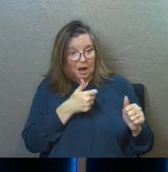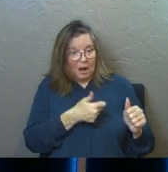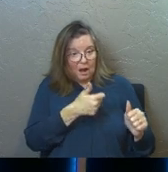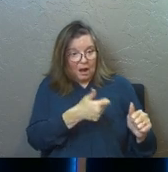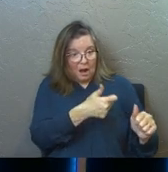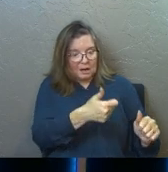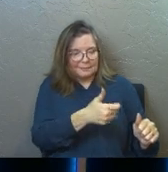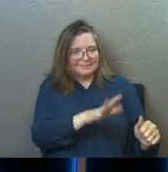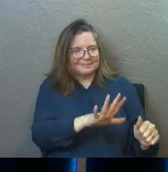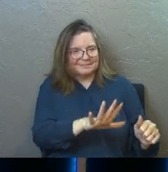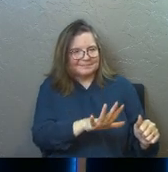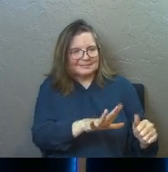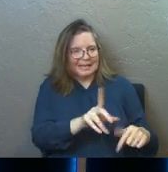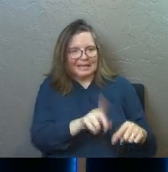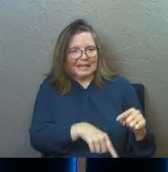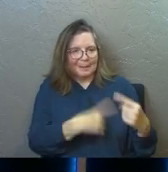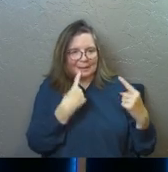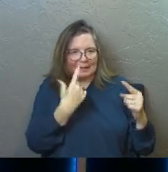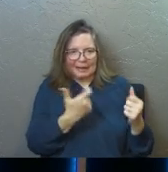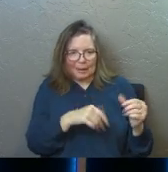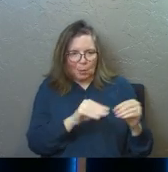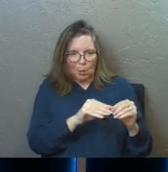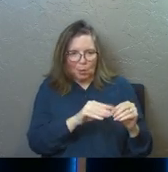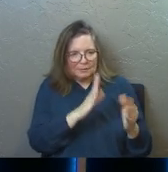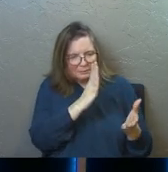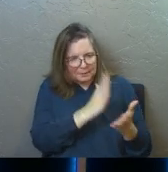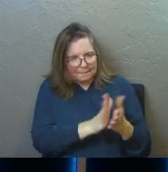pursuing maybe even, it can't be the thing anymore.